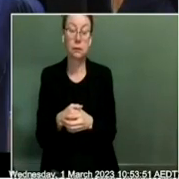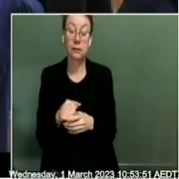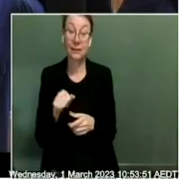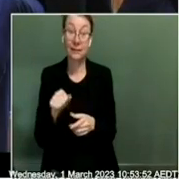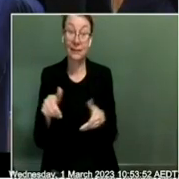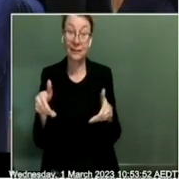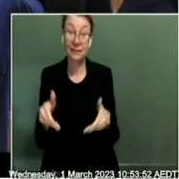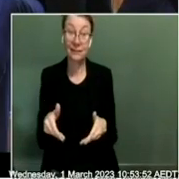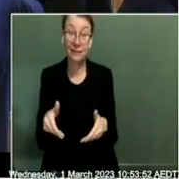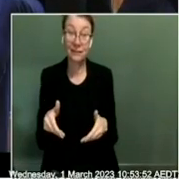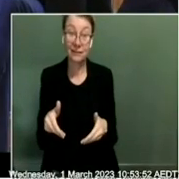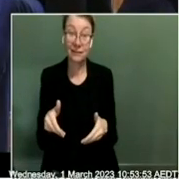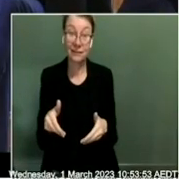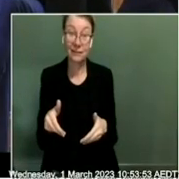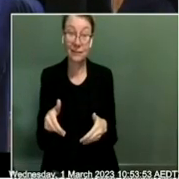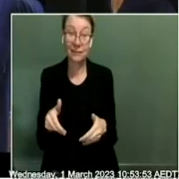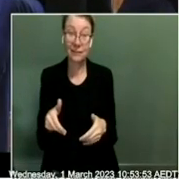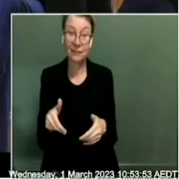Wright.